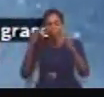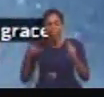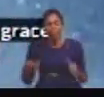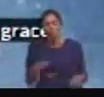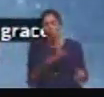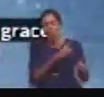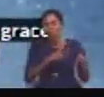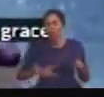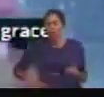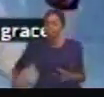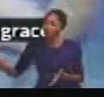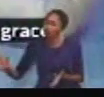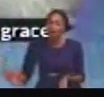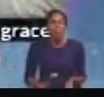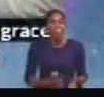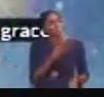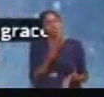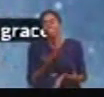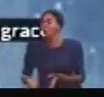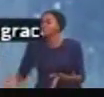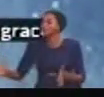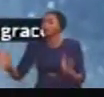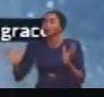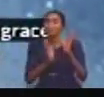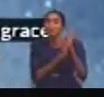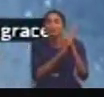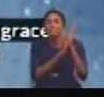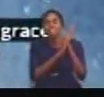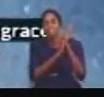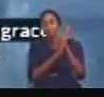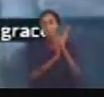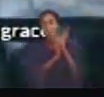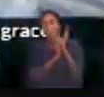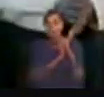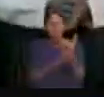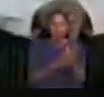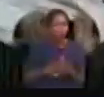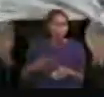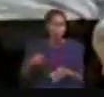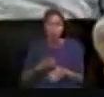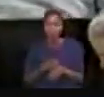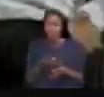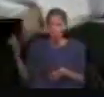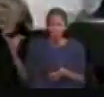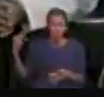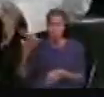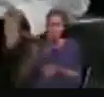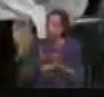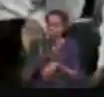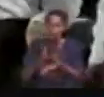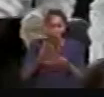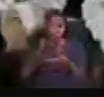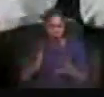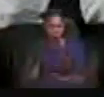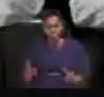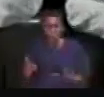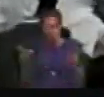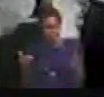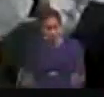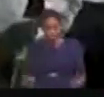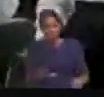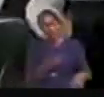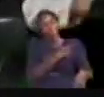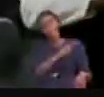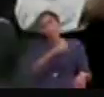the house of the Lord sing praise. We were the beggars, now